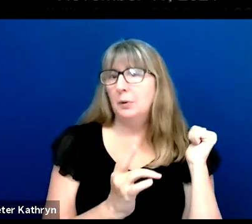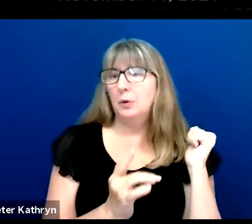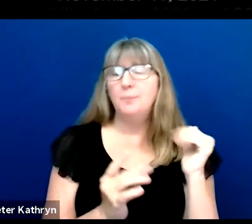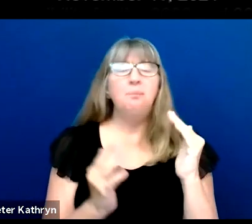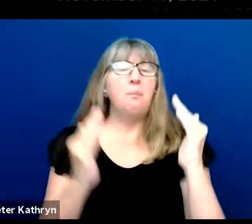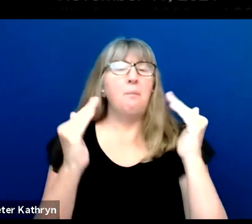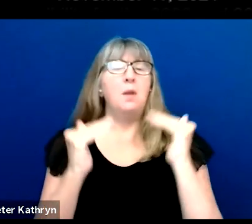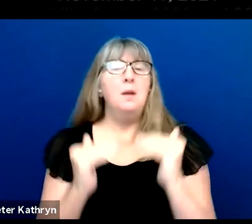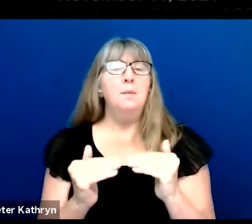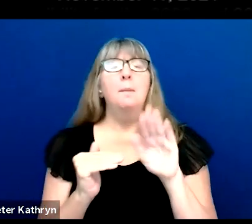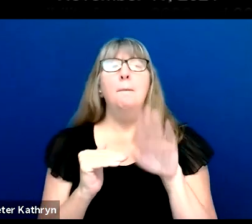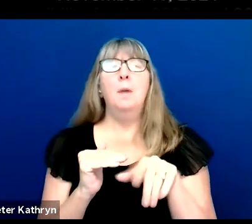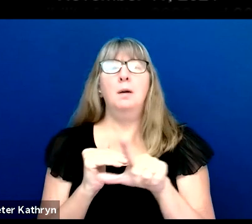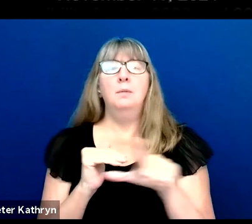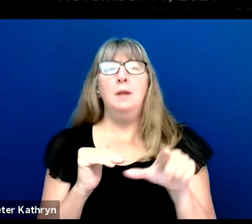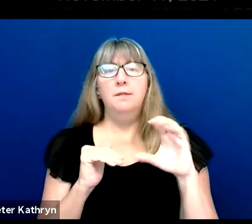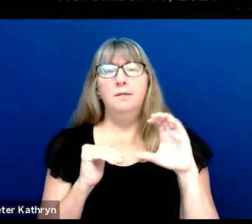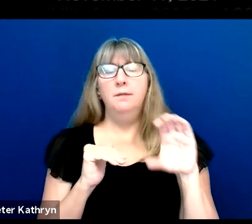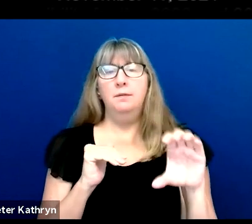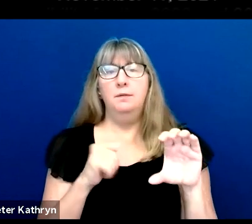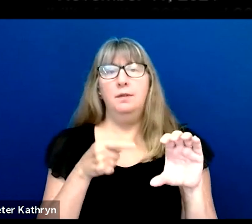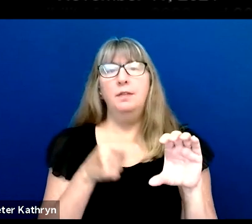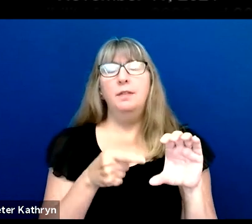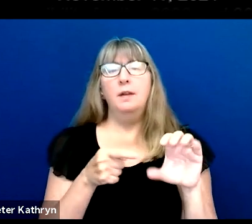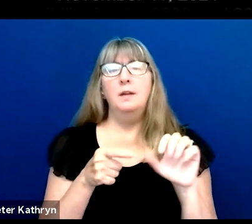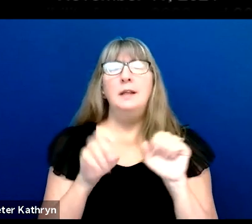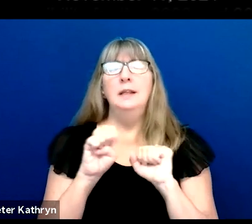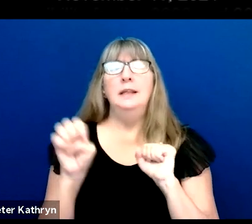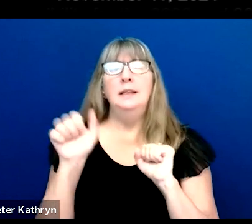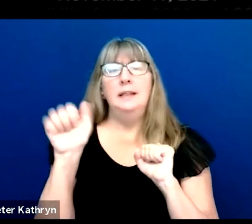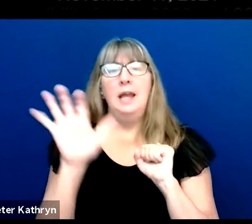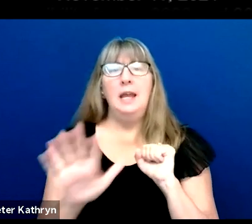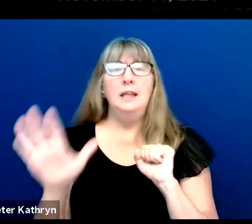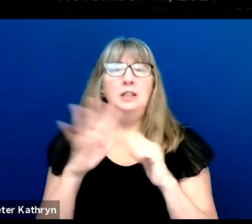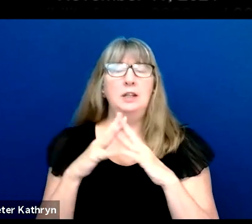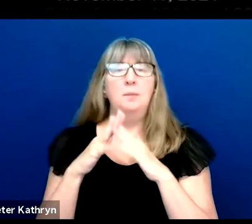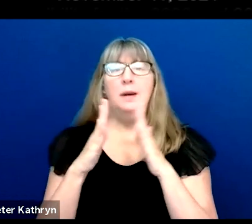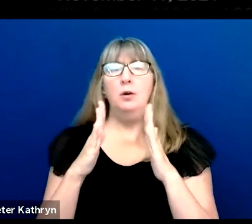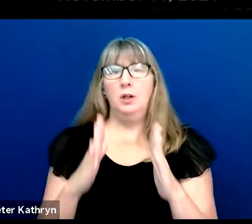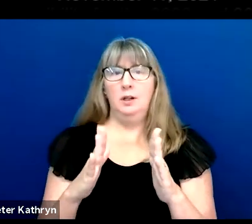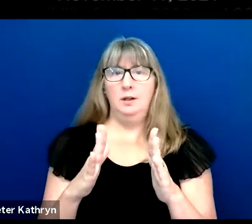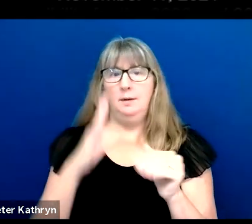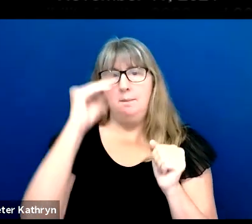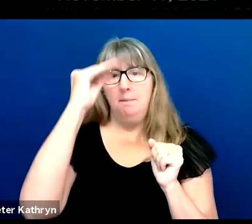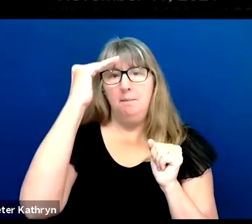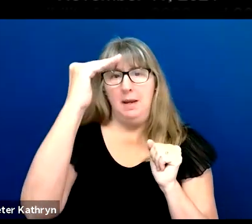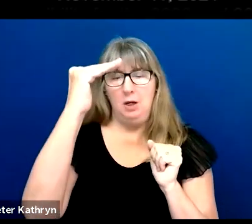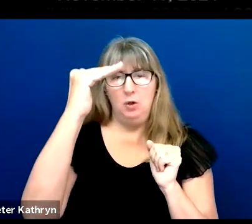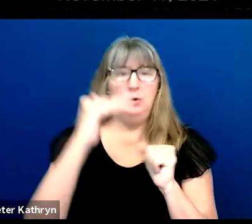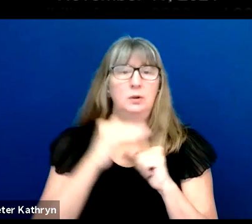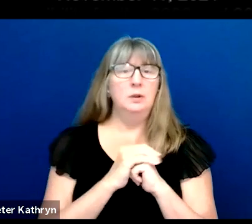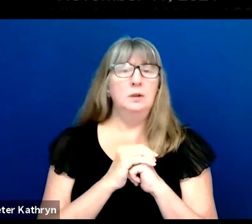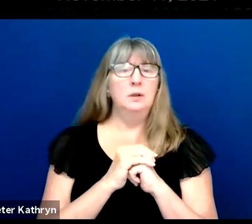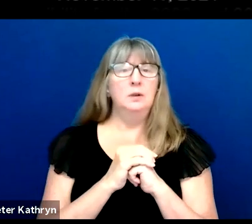of the left column, we have an East Asian American male who is in front